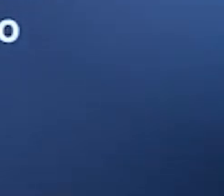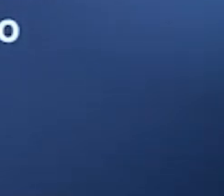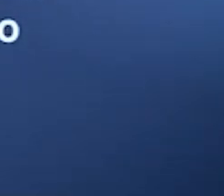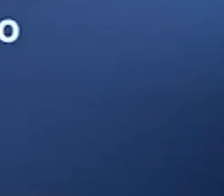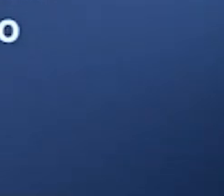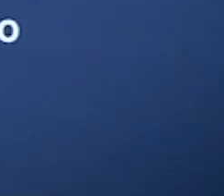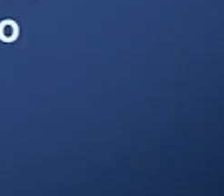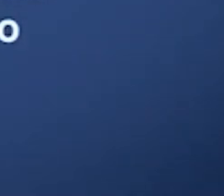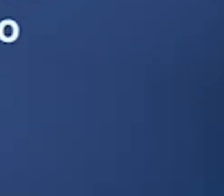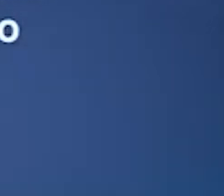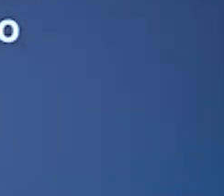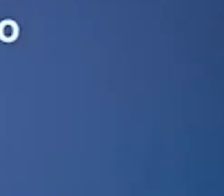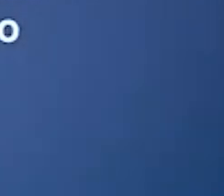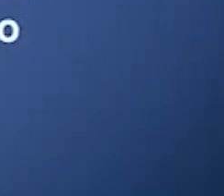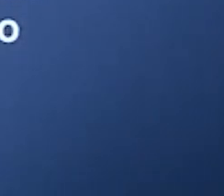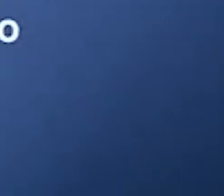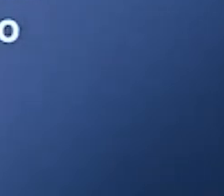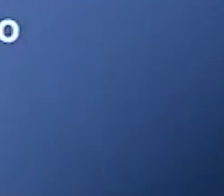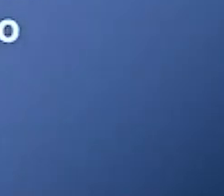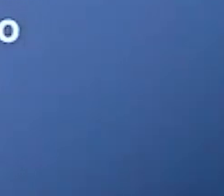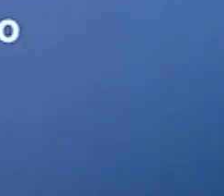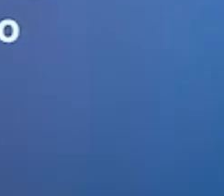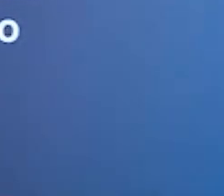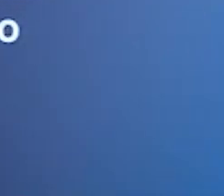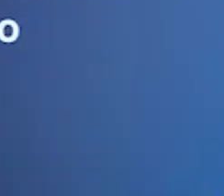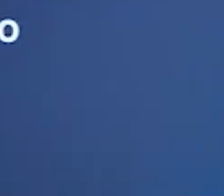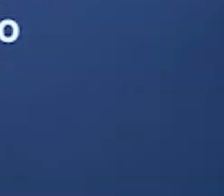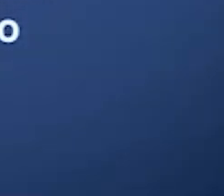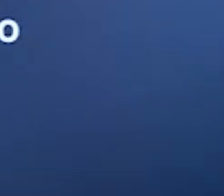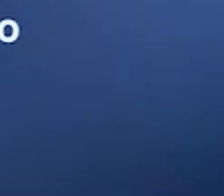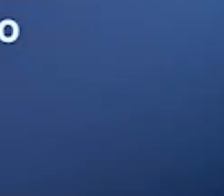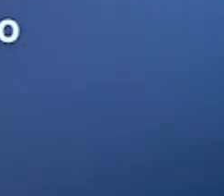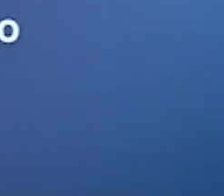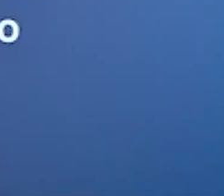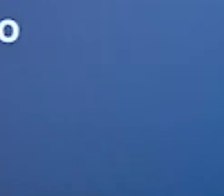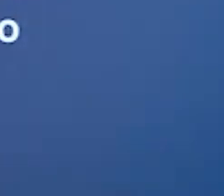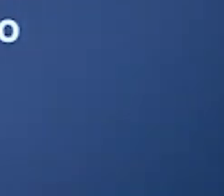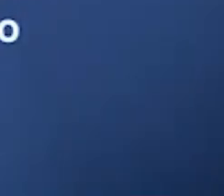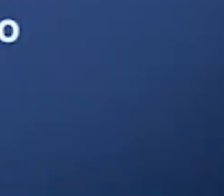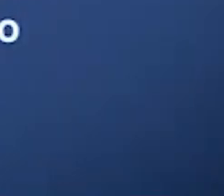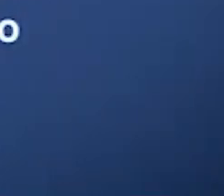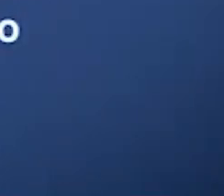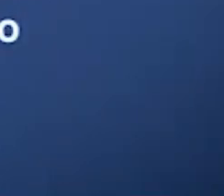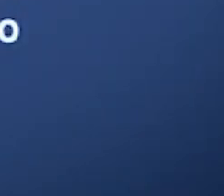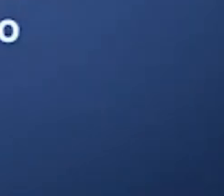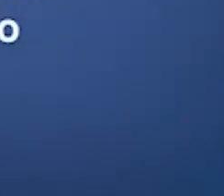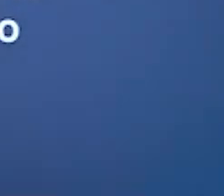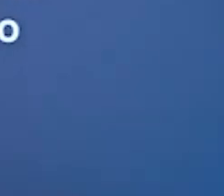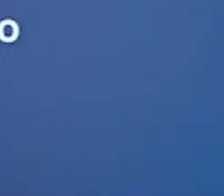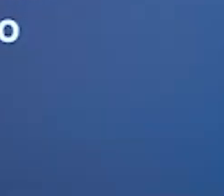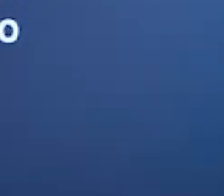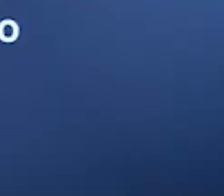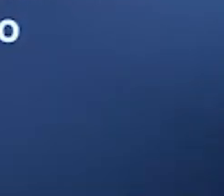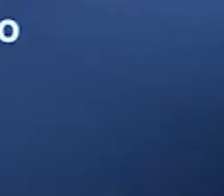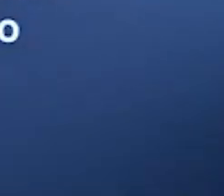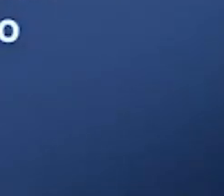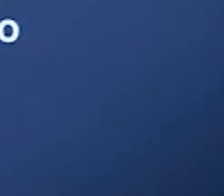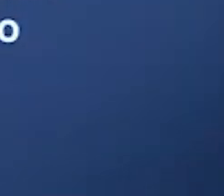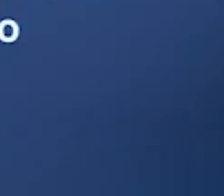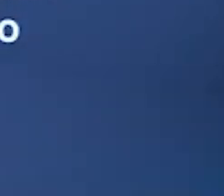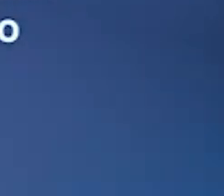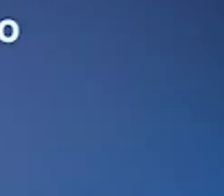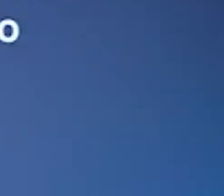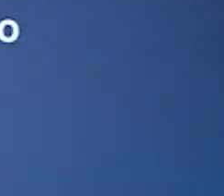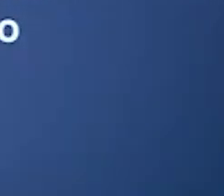so real? So I want to for Eddie Wonsuban Pano Ebehinta Bra at the one year for you one